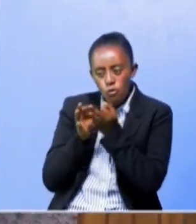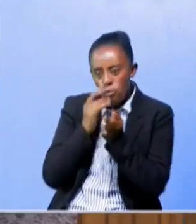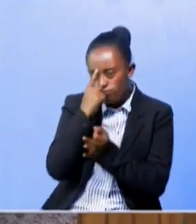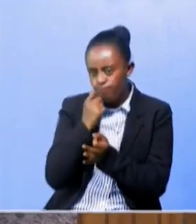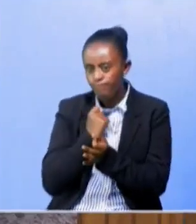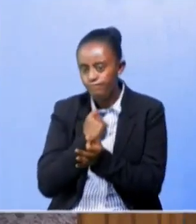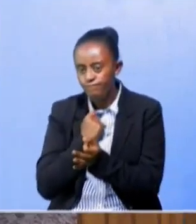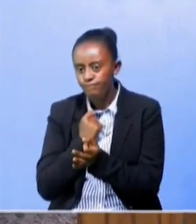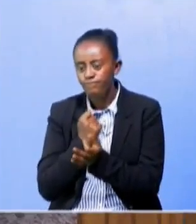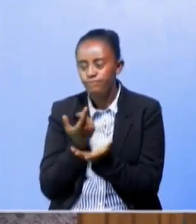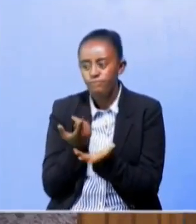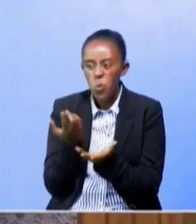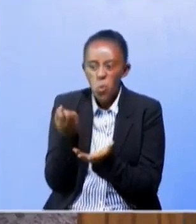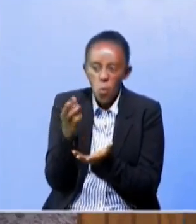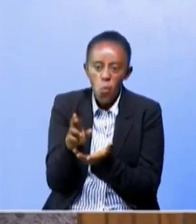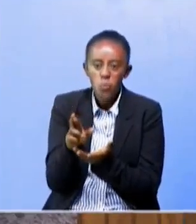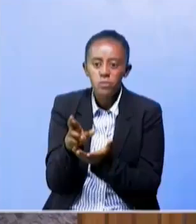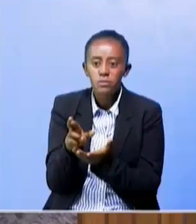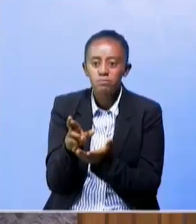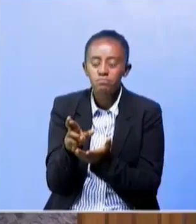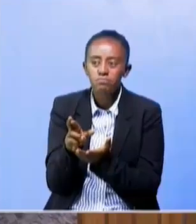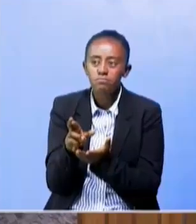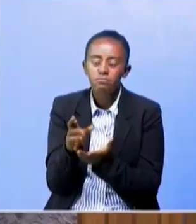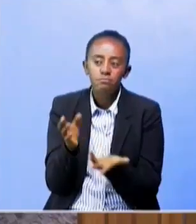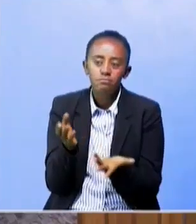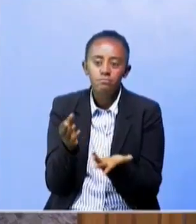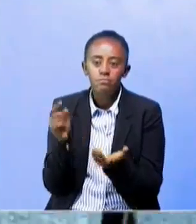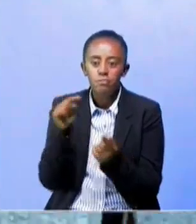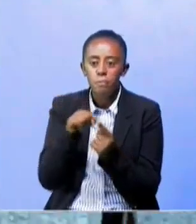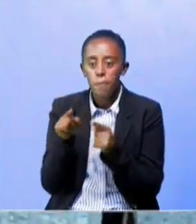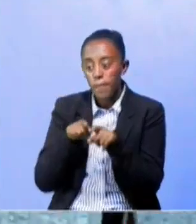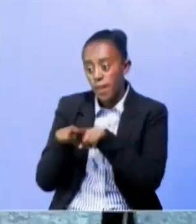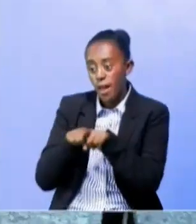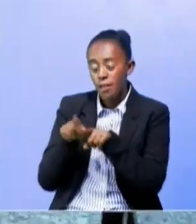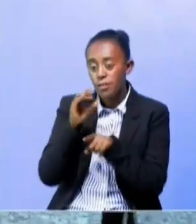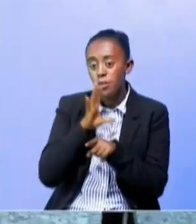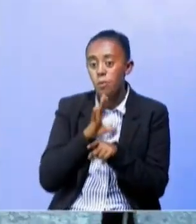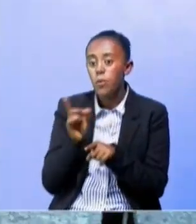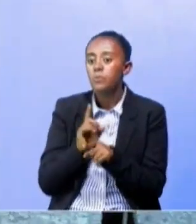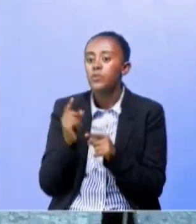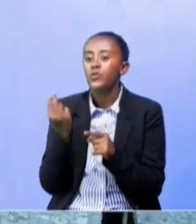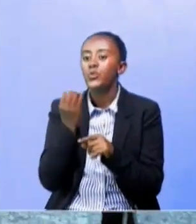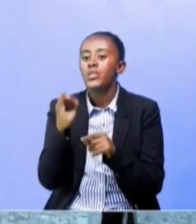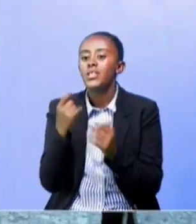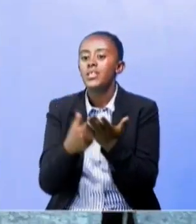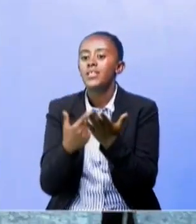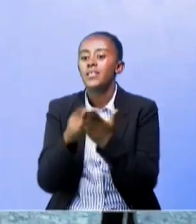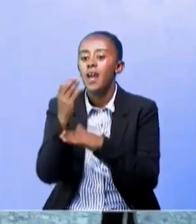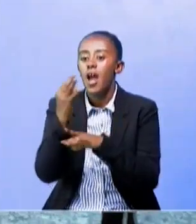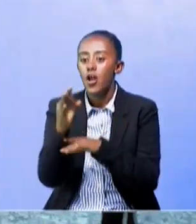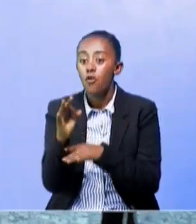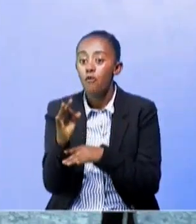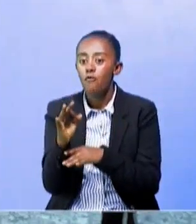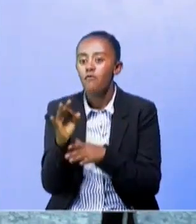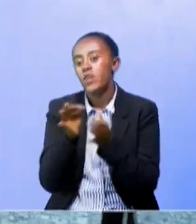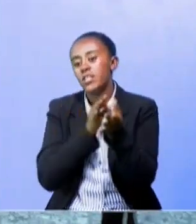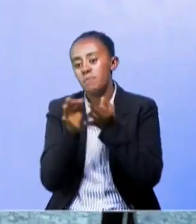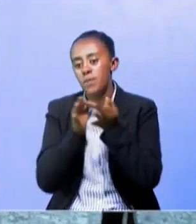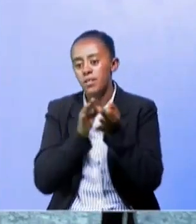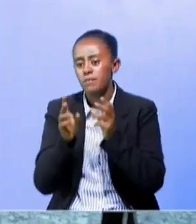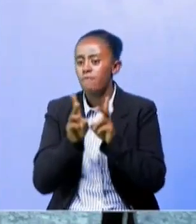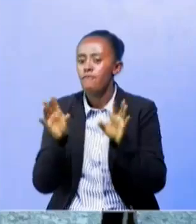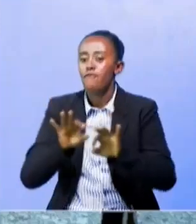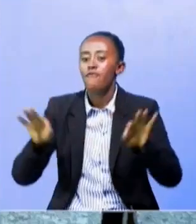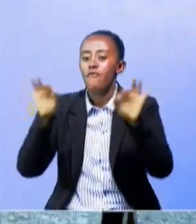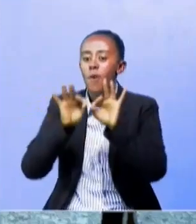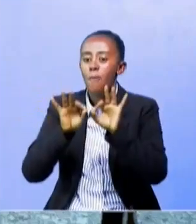or just, agree with someone else by using this kind of structures. These expressions are very